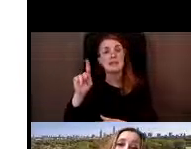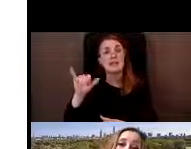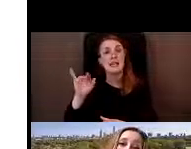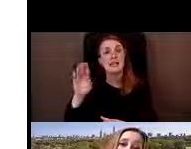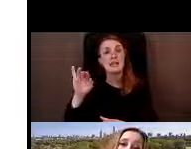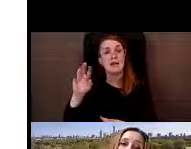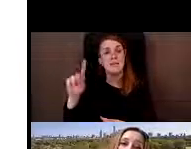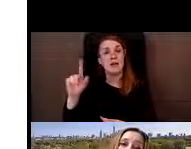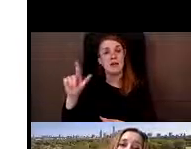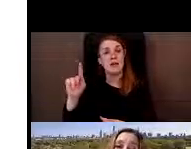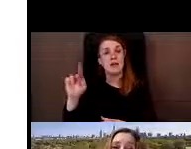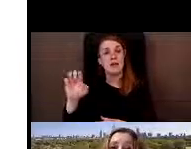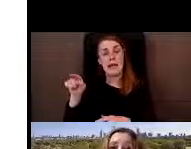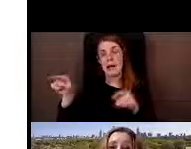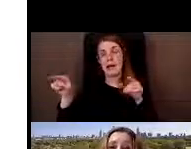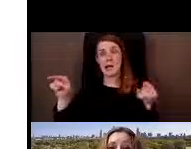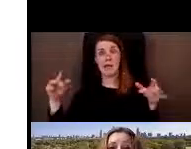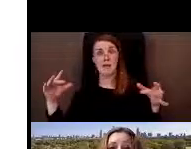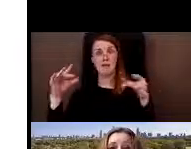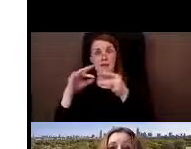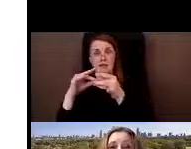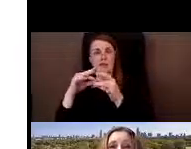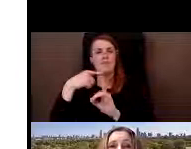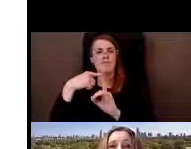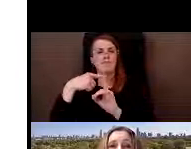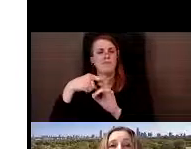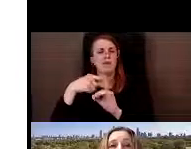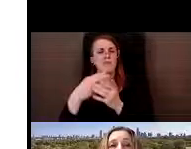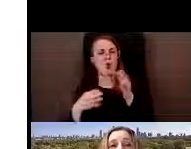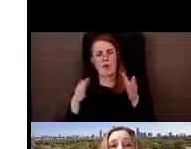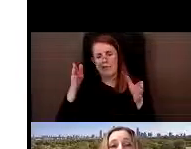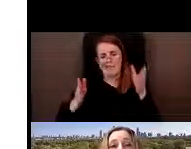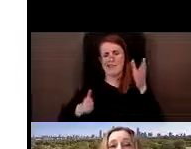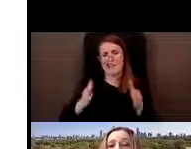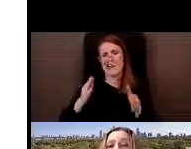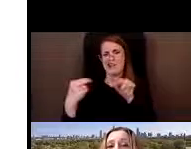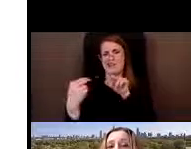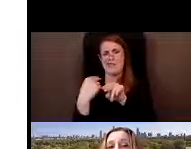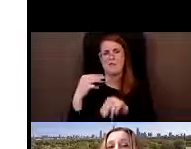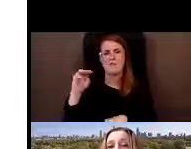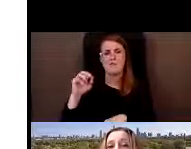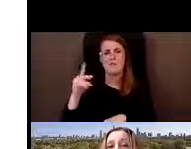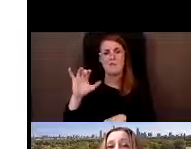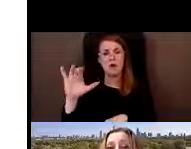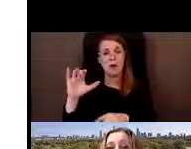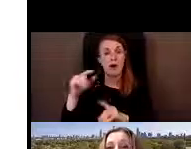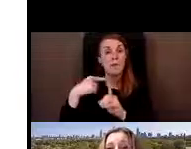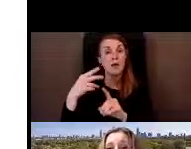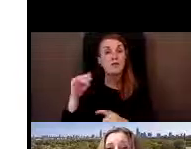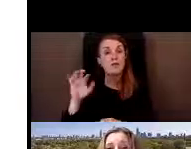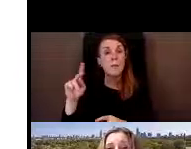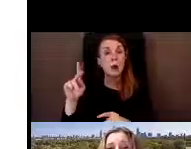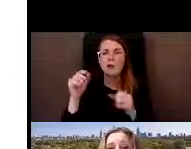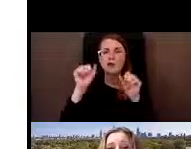Barton Creek, as well as both sides of Mill. And the park should be a place where you can arrive to by multiple travel